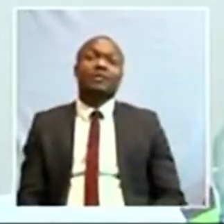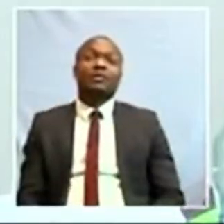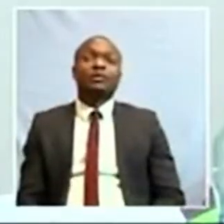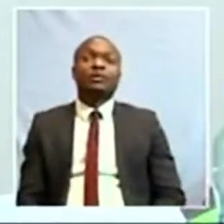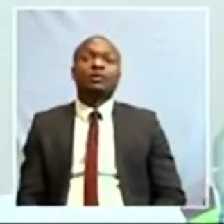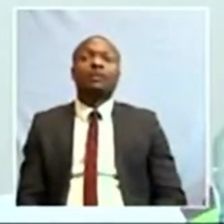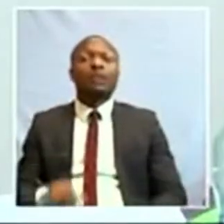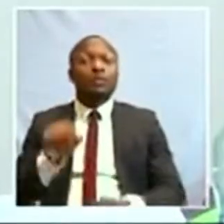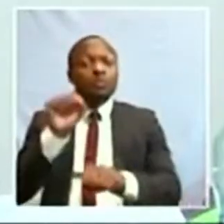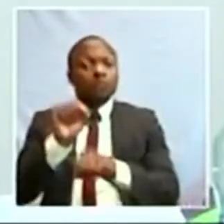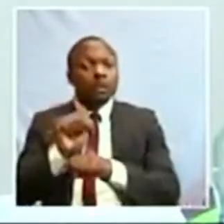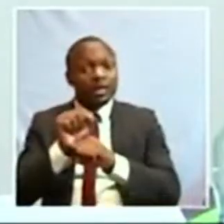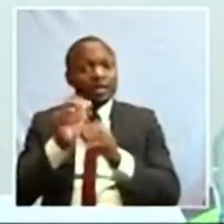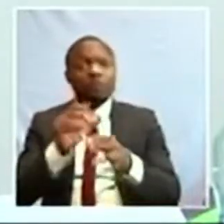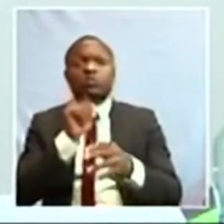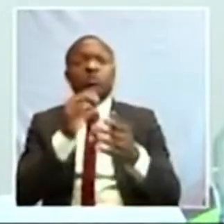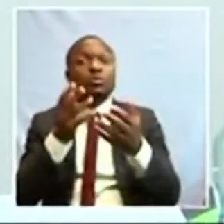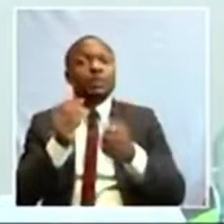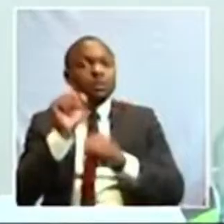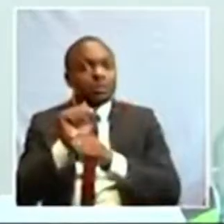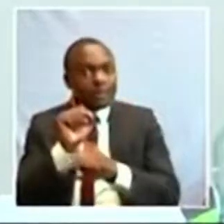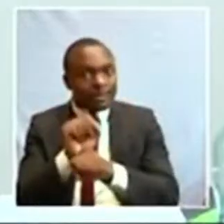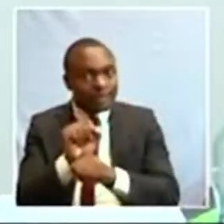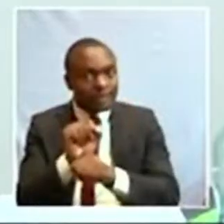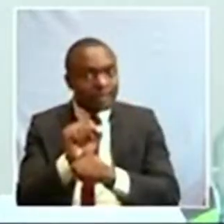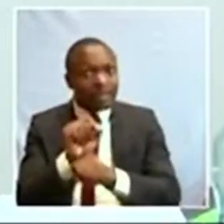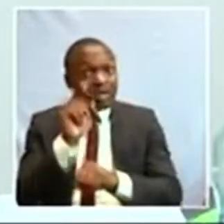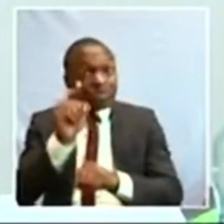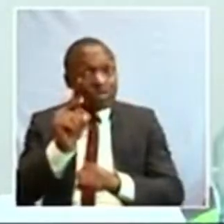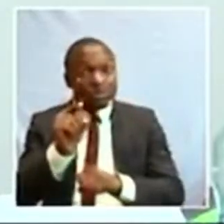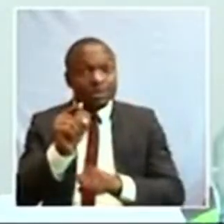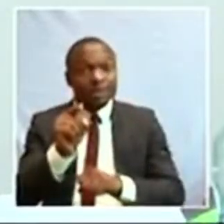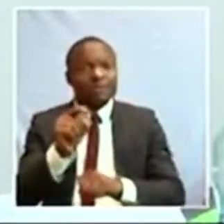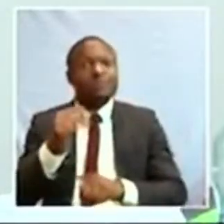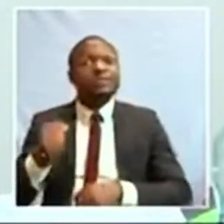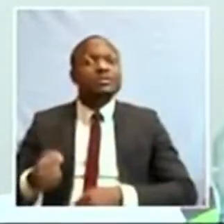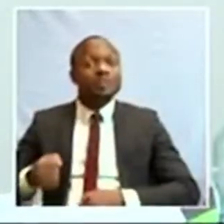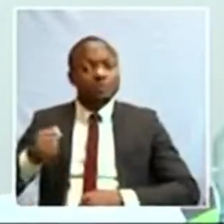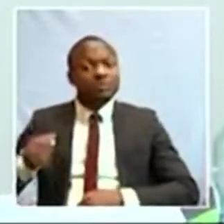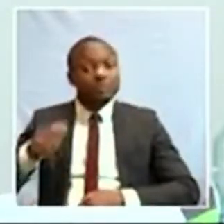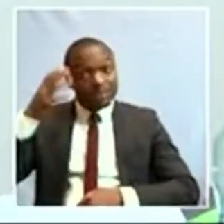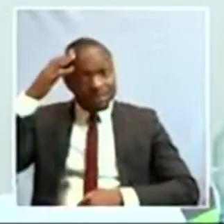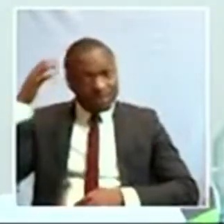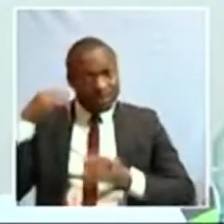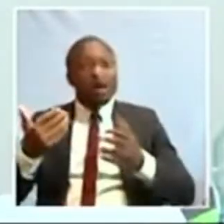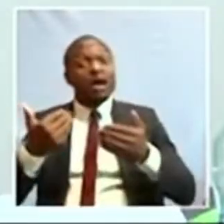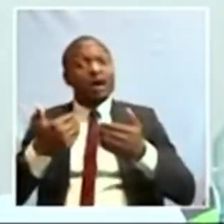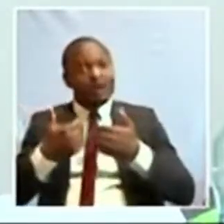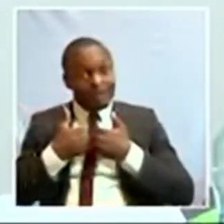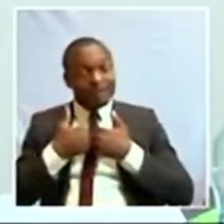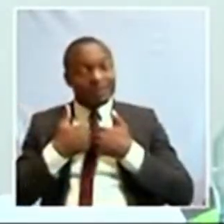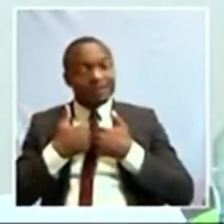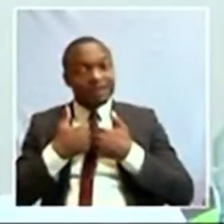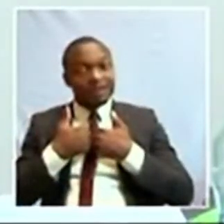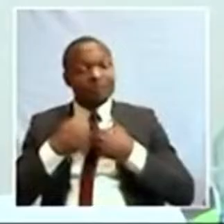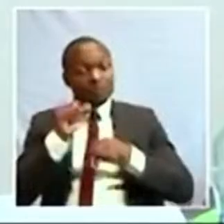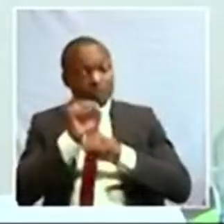Employees who do not want to work, you are chief officers. You have subordinates under your